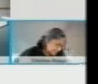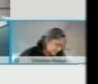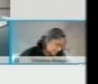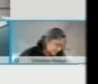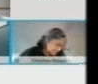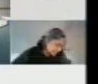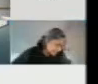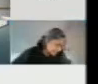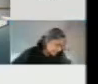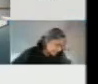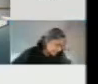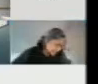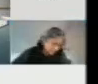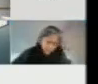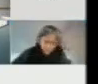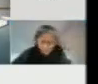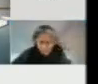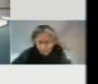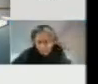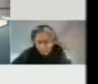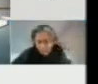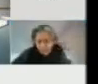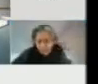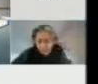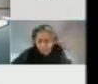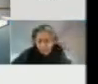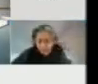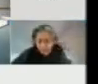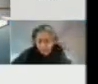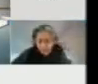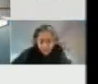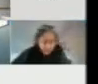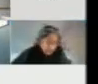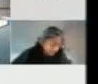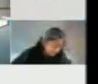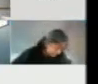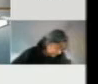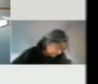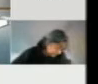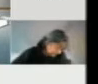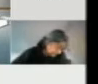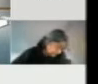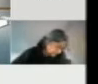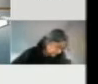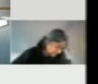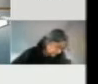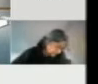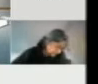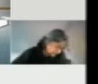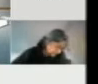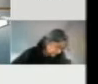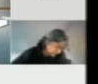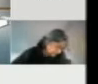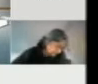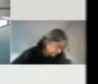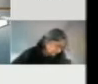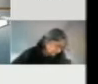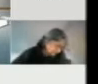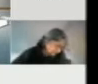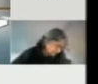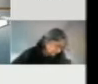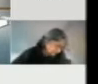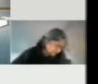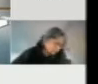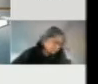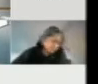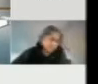saw. And I speak for many opposing abutters. I have an unusual request today, Madam Chair. Our attorney,